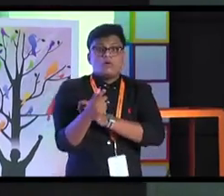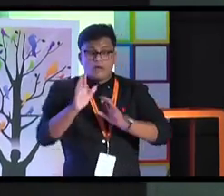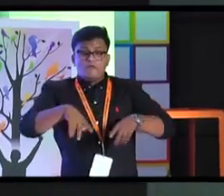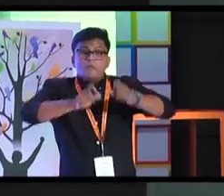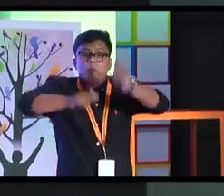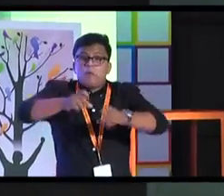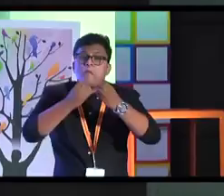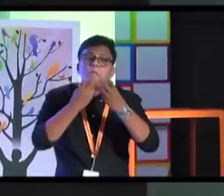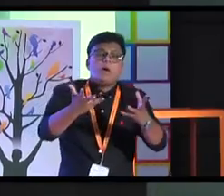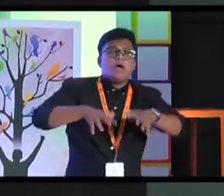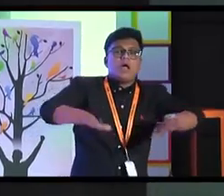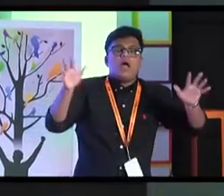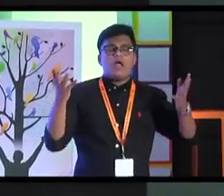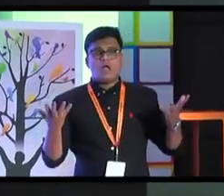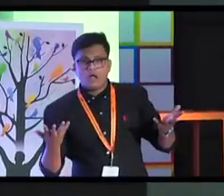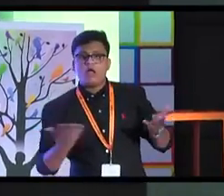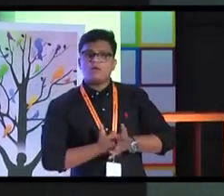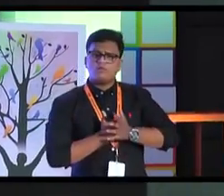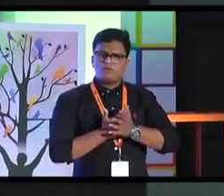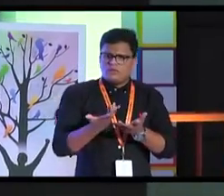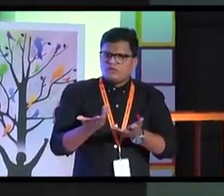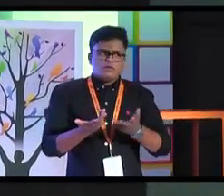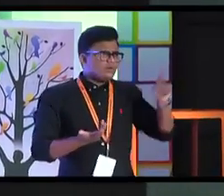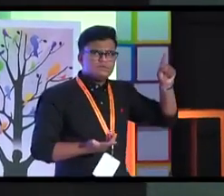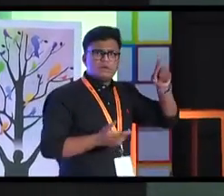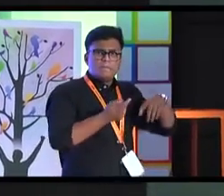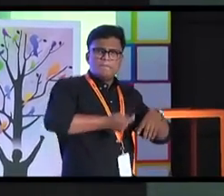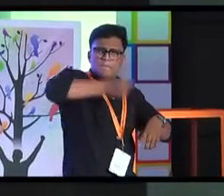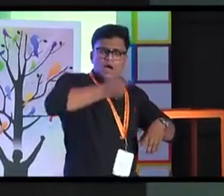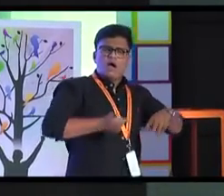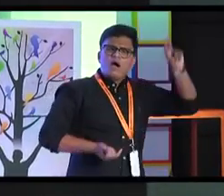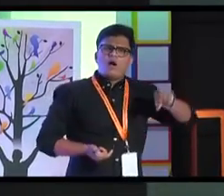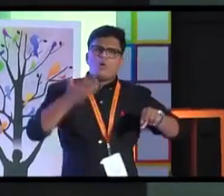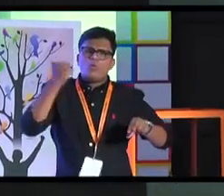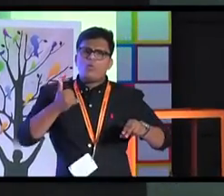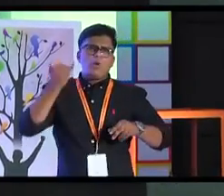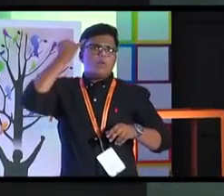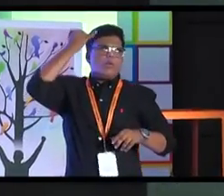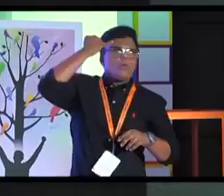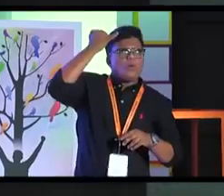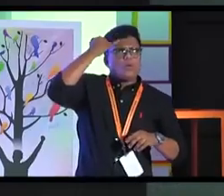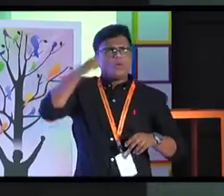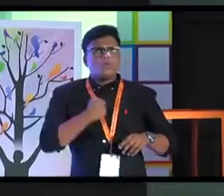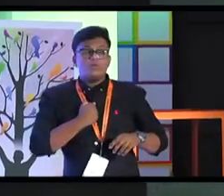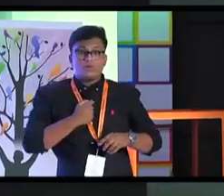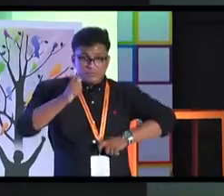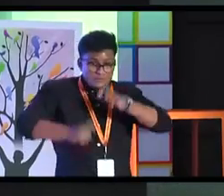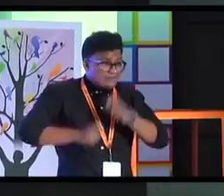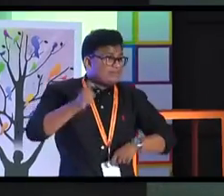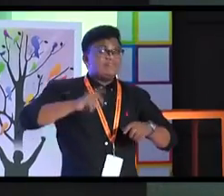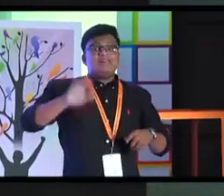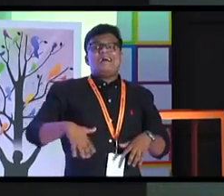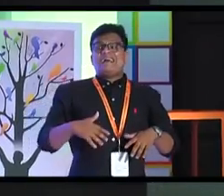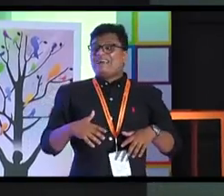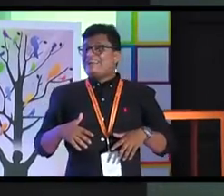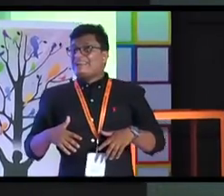was talking about, $200 became nothing. Why? Because of the massive scale and innovation, India has the population, just needs to be innovative